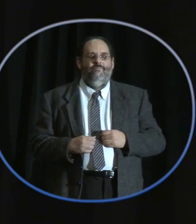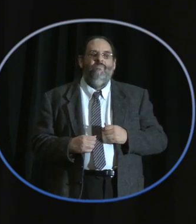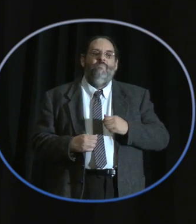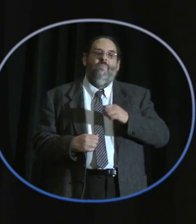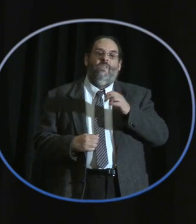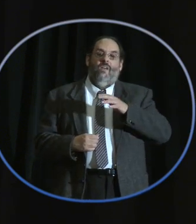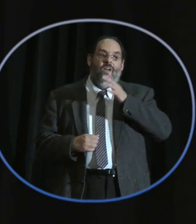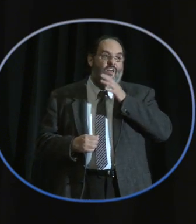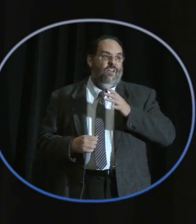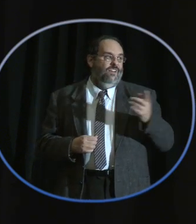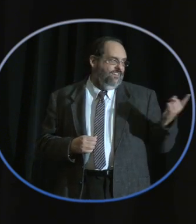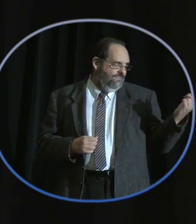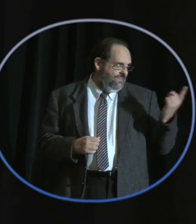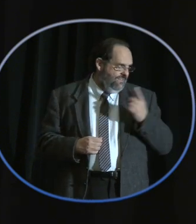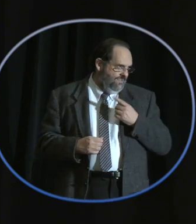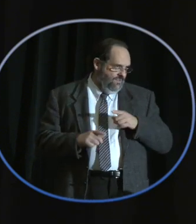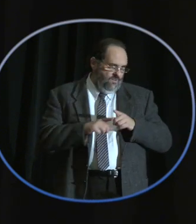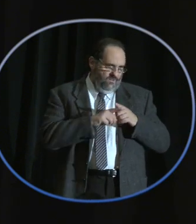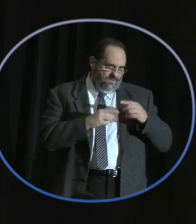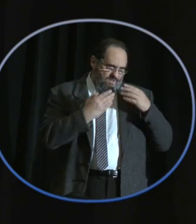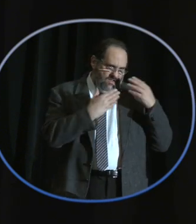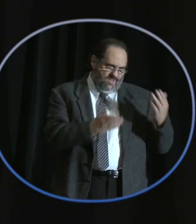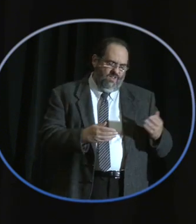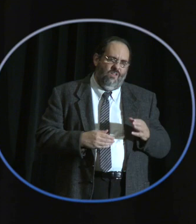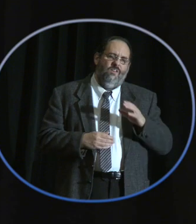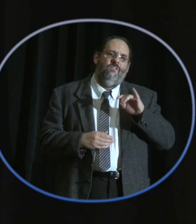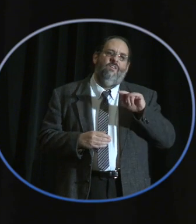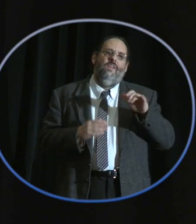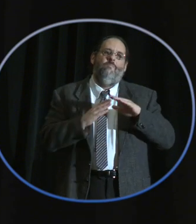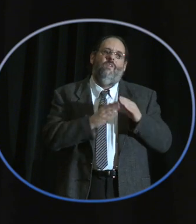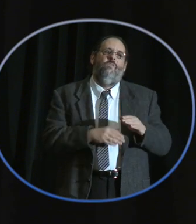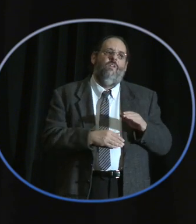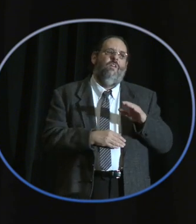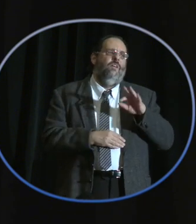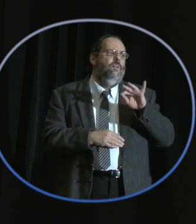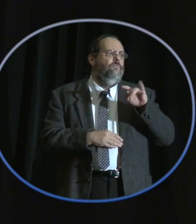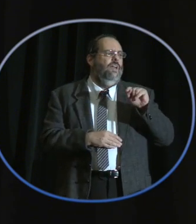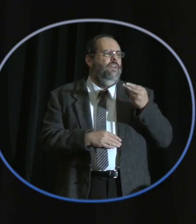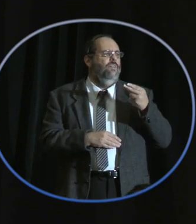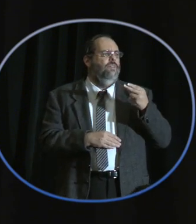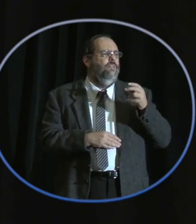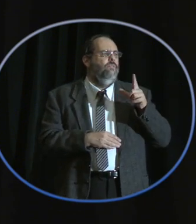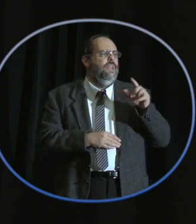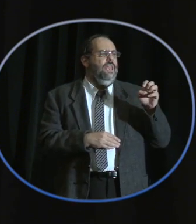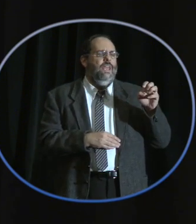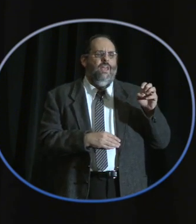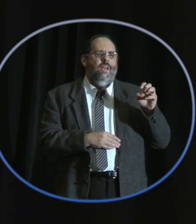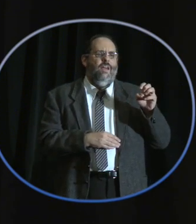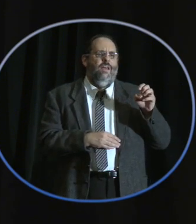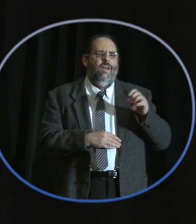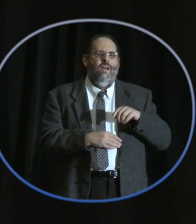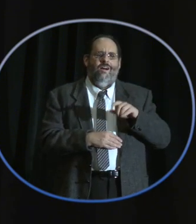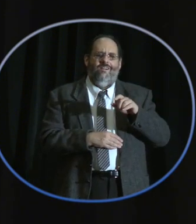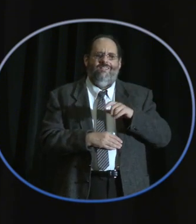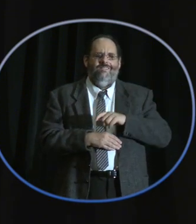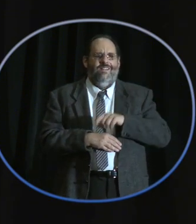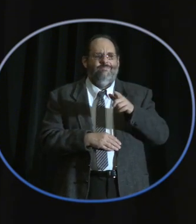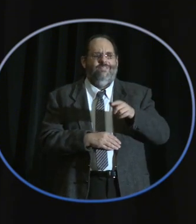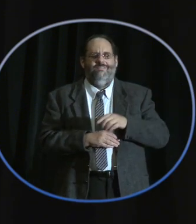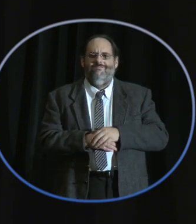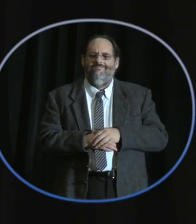As she is coming in, I also want to thank City Administrator Faith Leach. You can stay standing, Faith. Your timing is perfect.